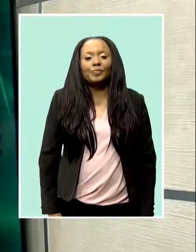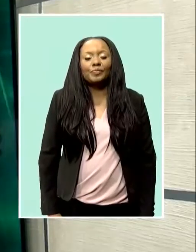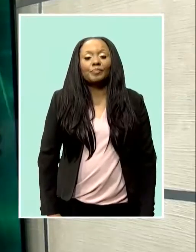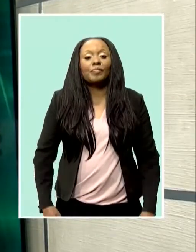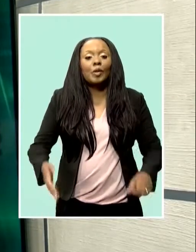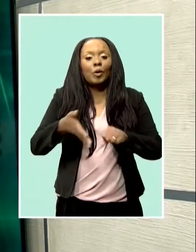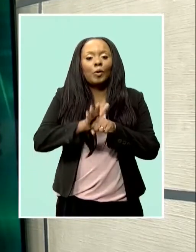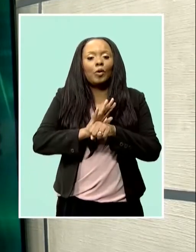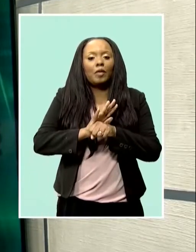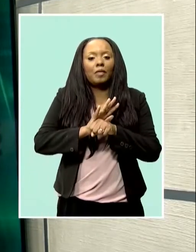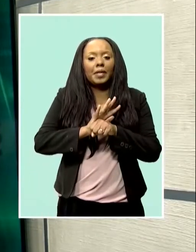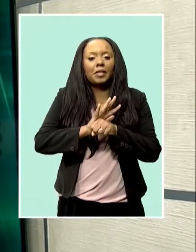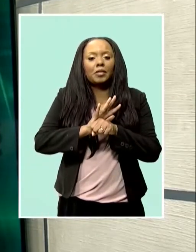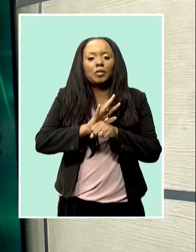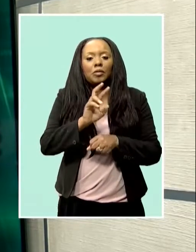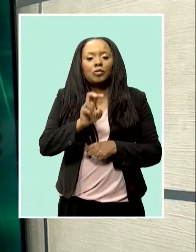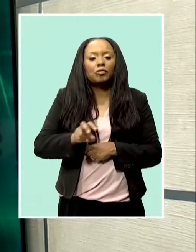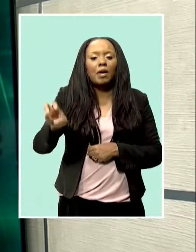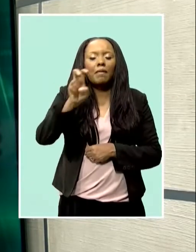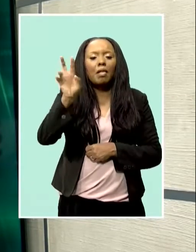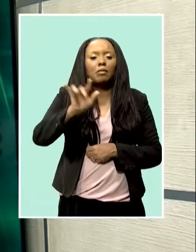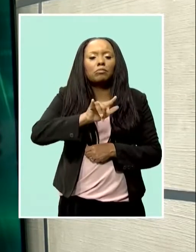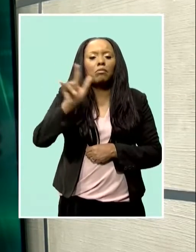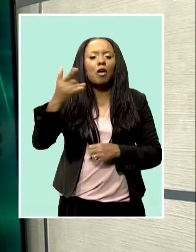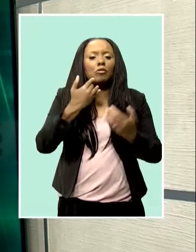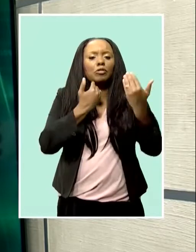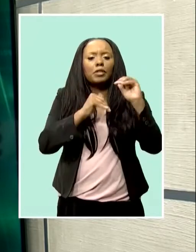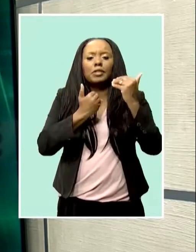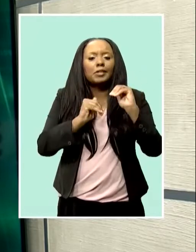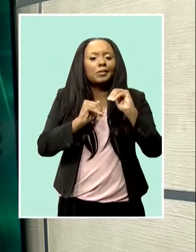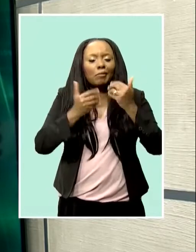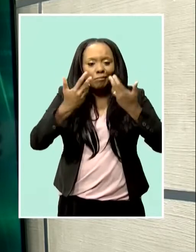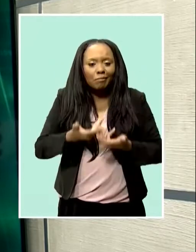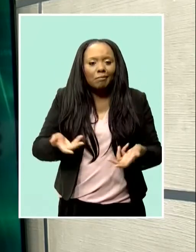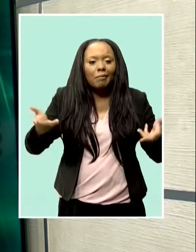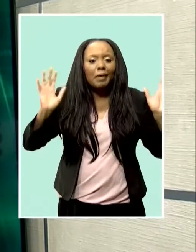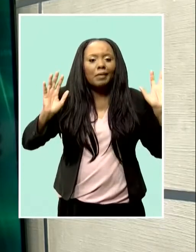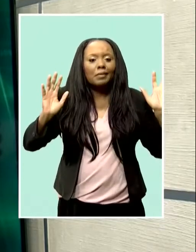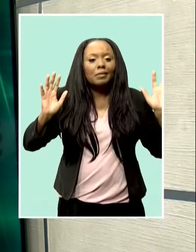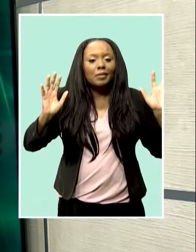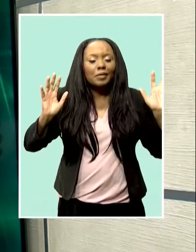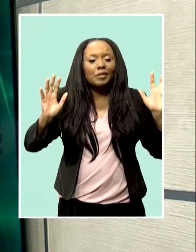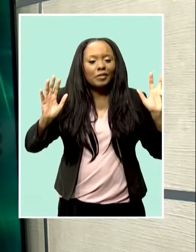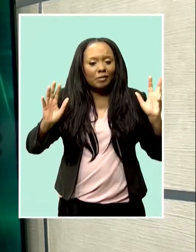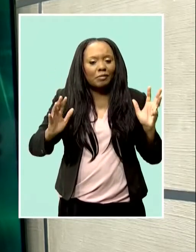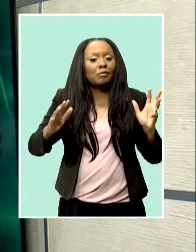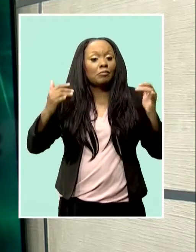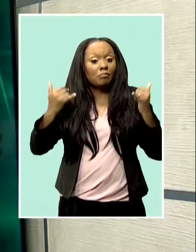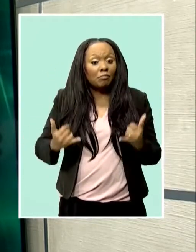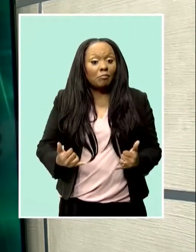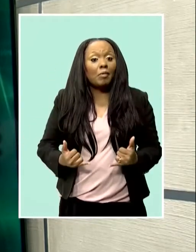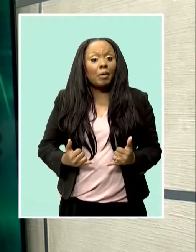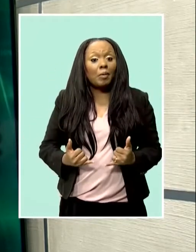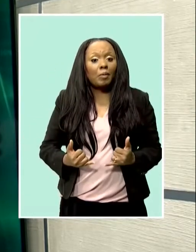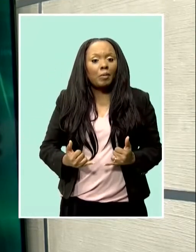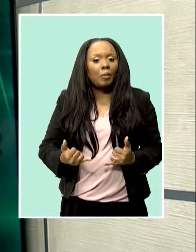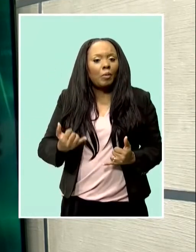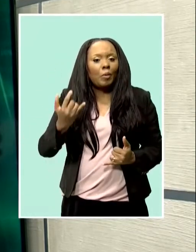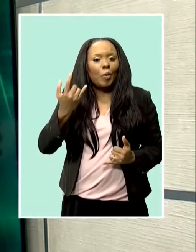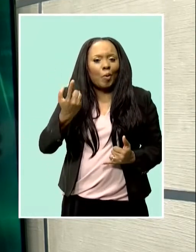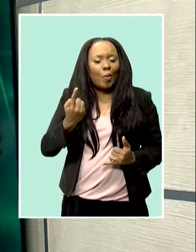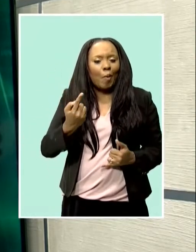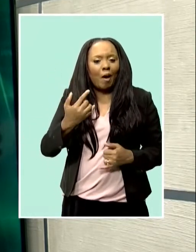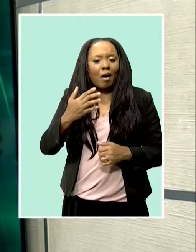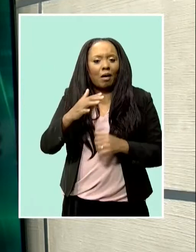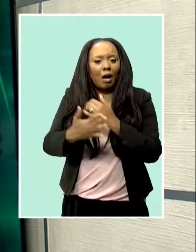With COVID-19 travel restrictions easing around the globe, there was welcome news today from one of Barbados' key source